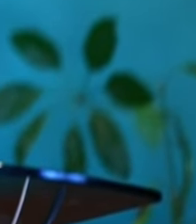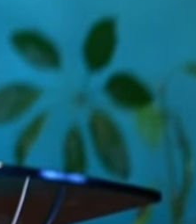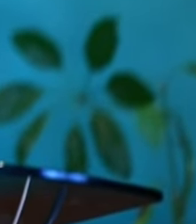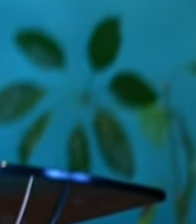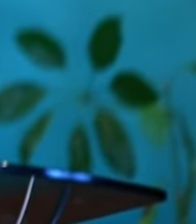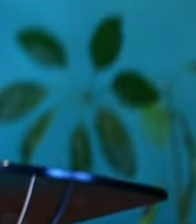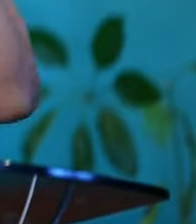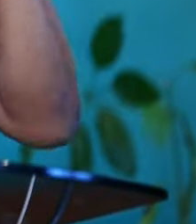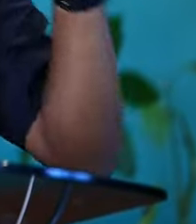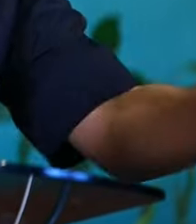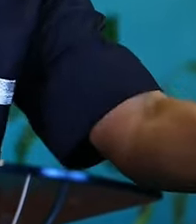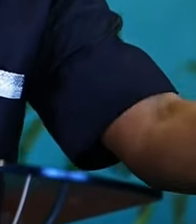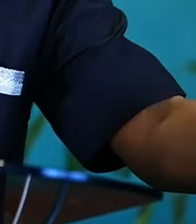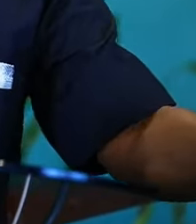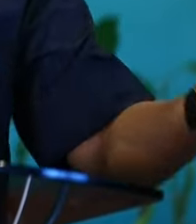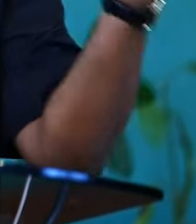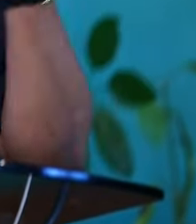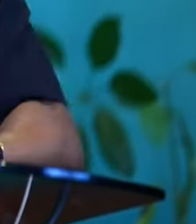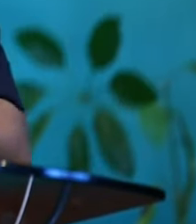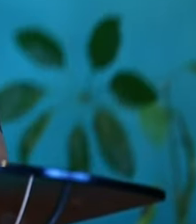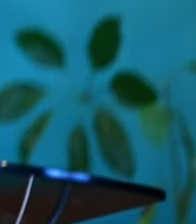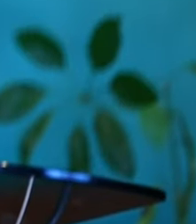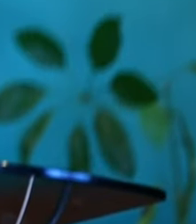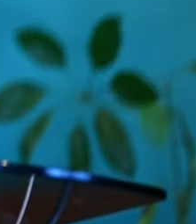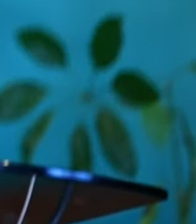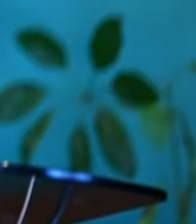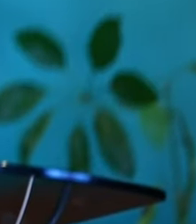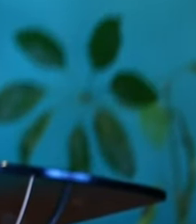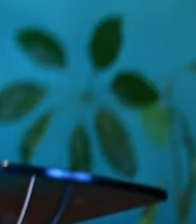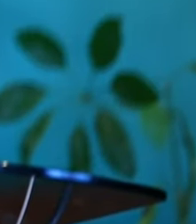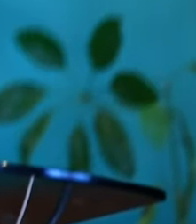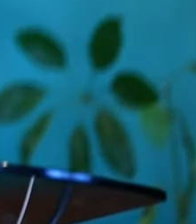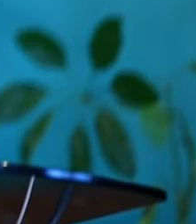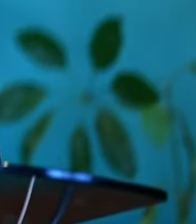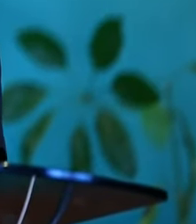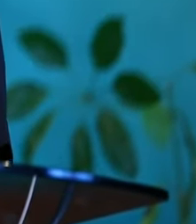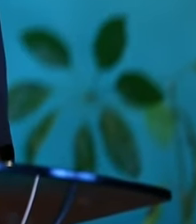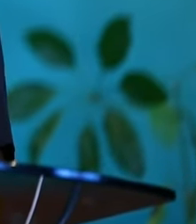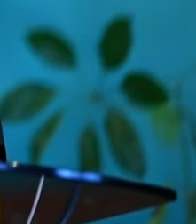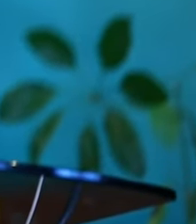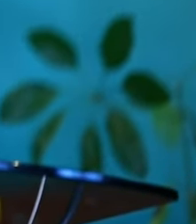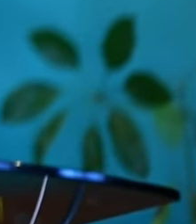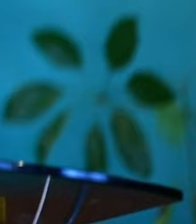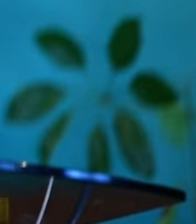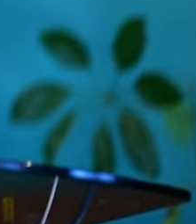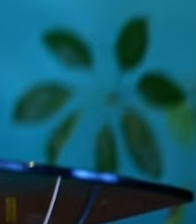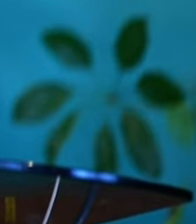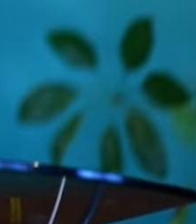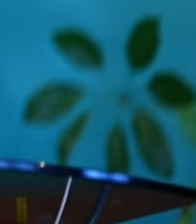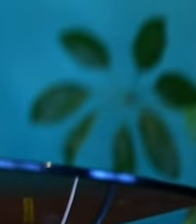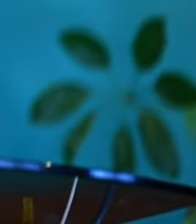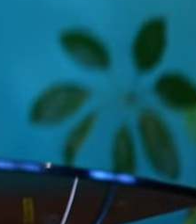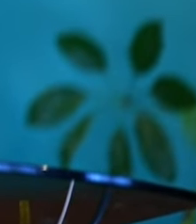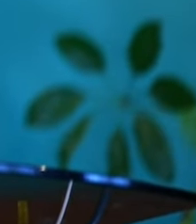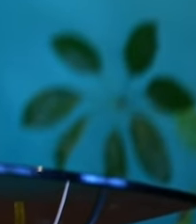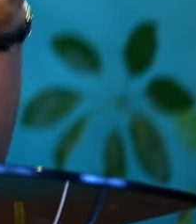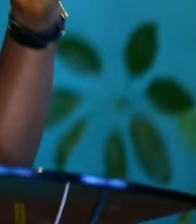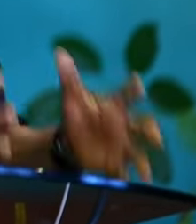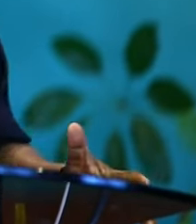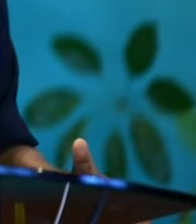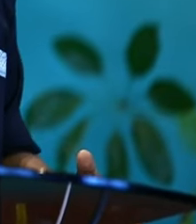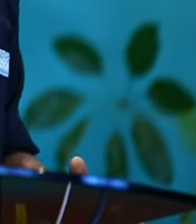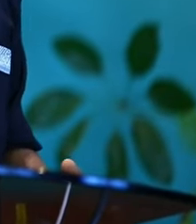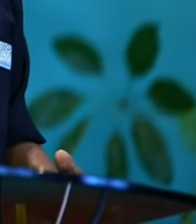in some ways an enemy. Not just an enemy, a rival. This evening, our subject is